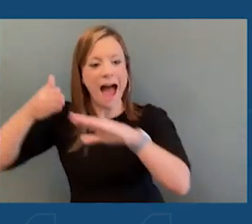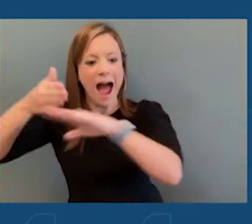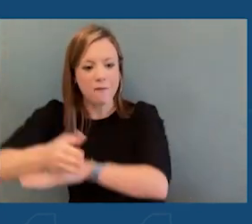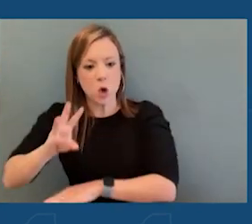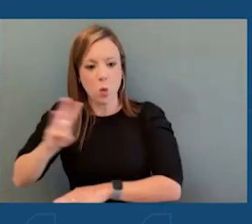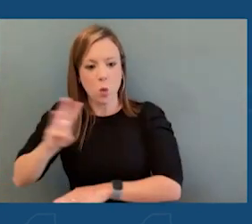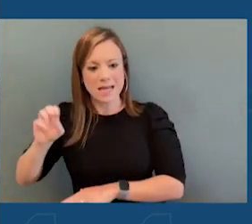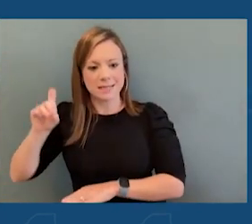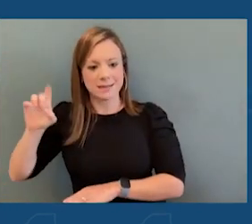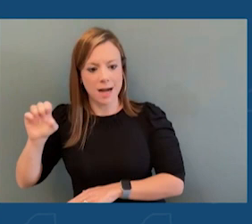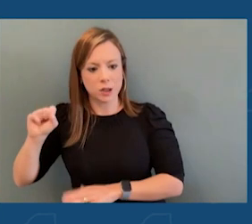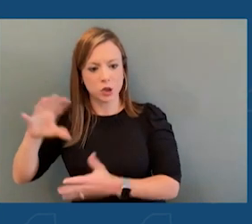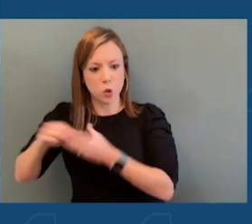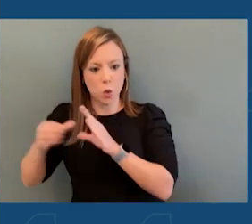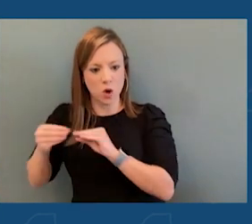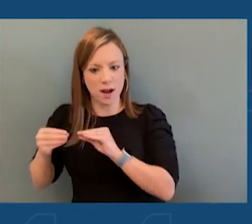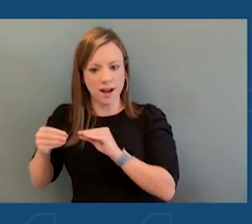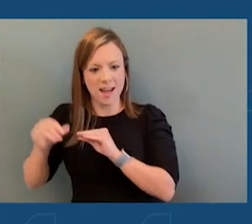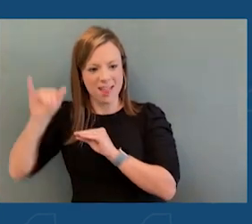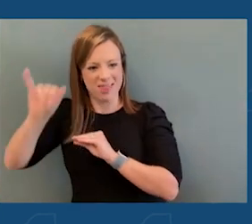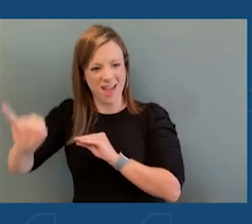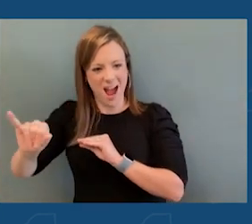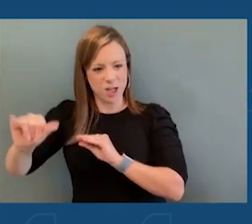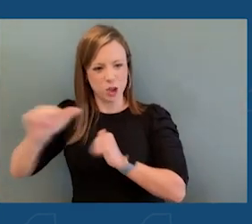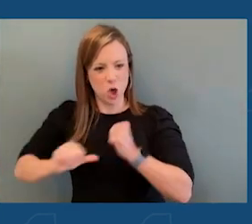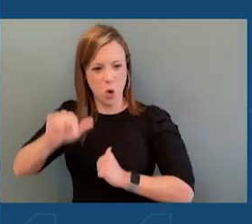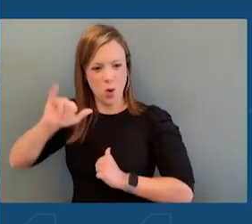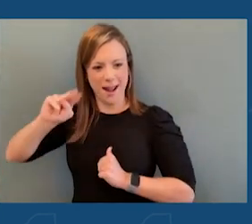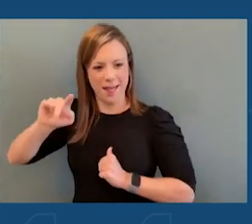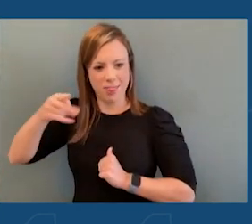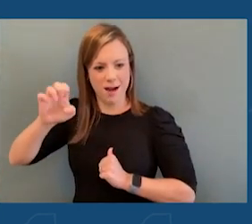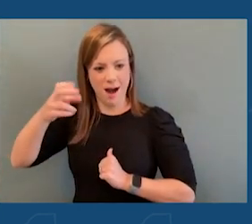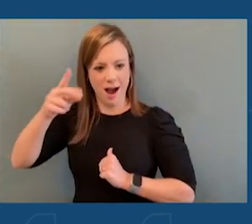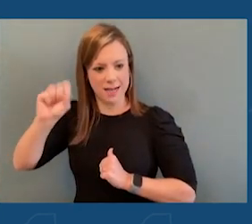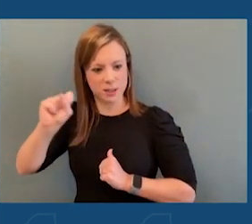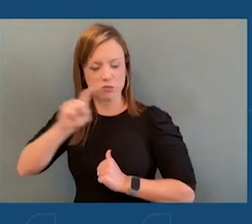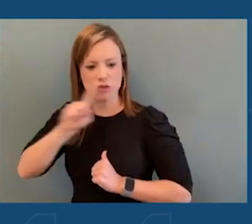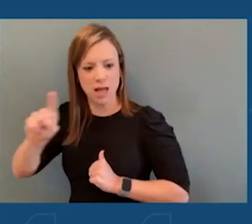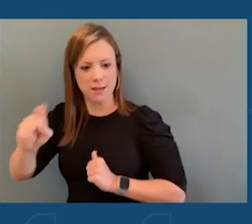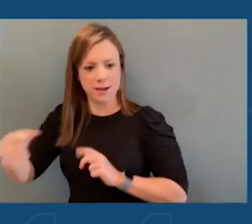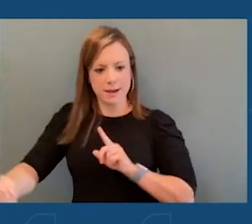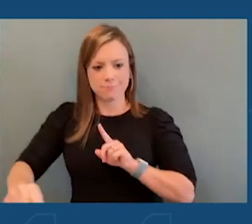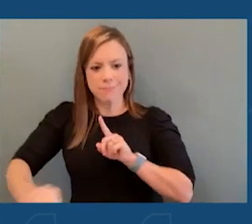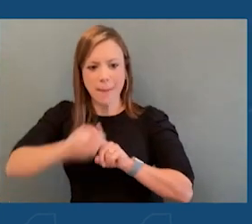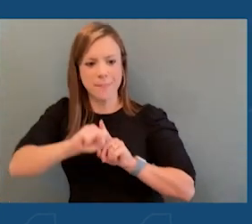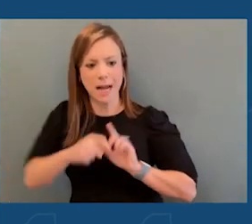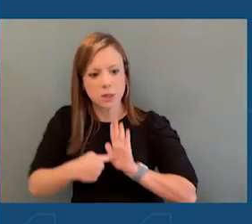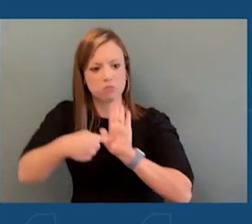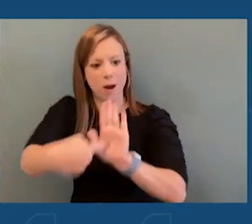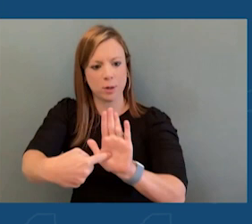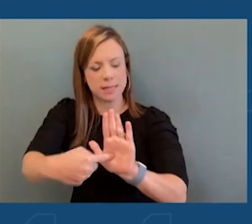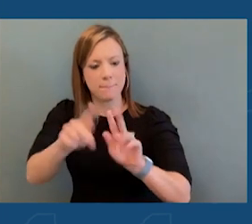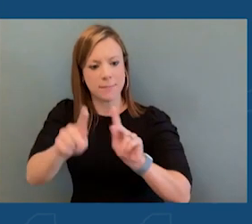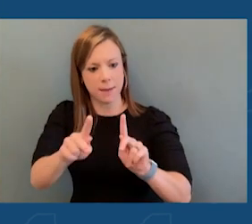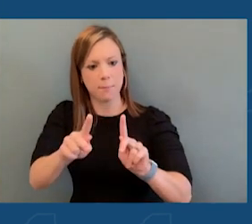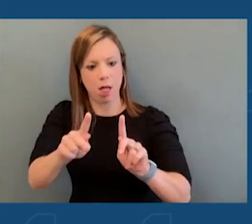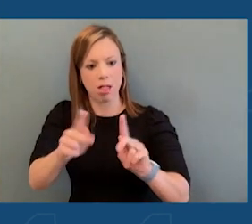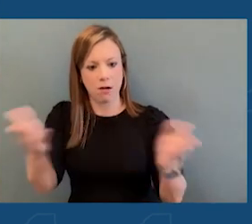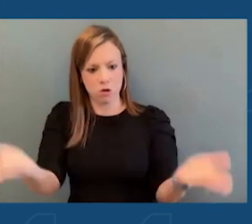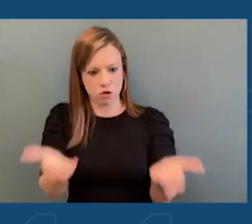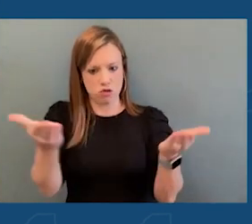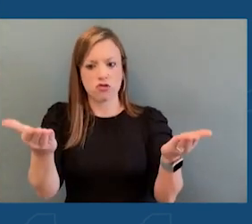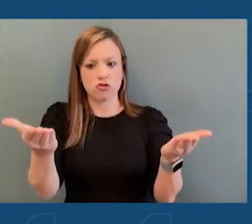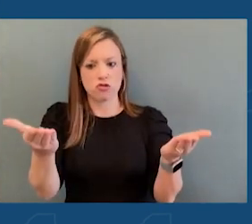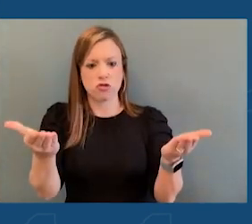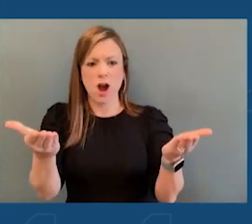here since, and that's the power of it. I also want to talk about the people who have such incredible passion who brought